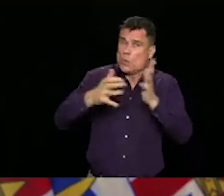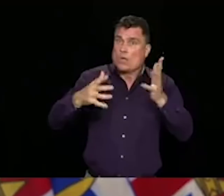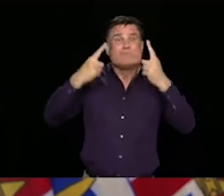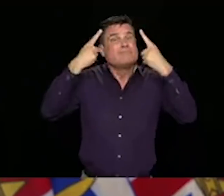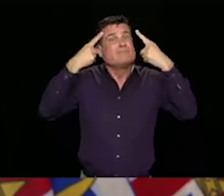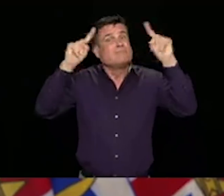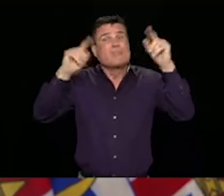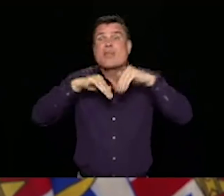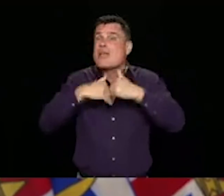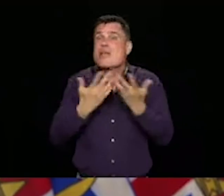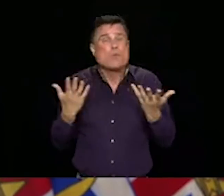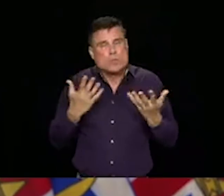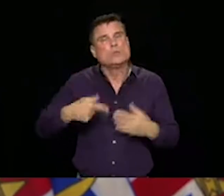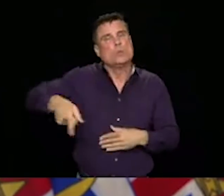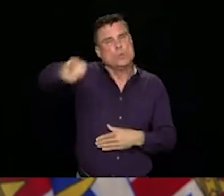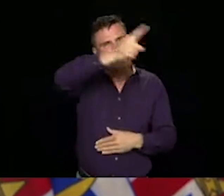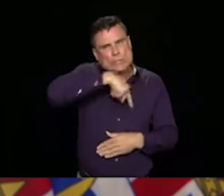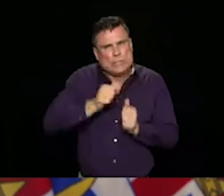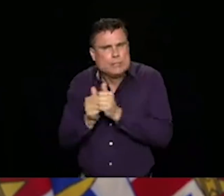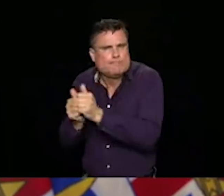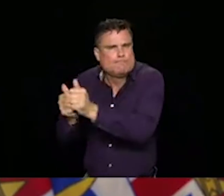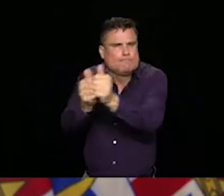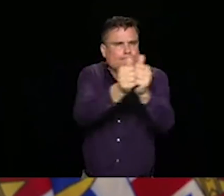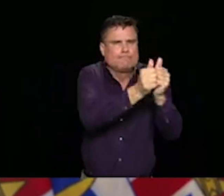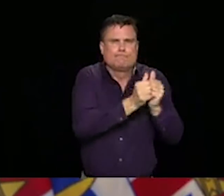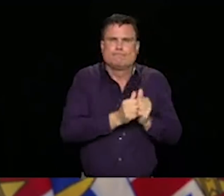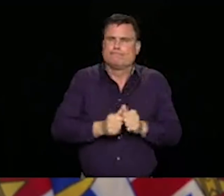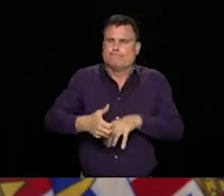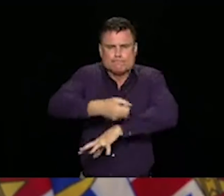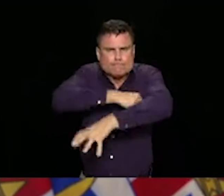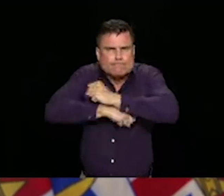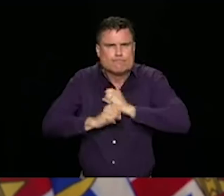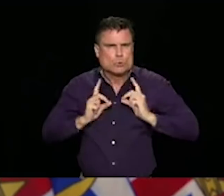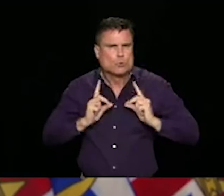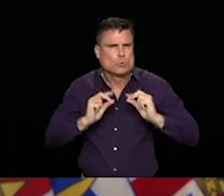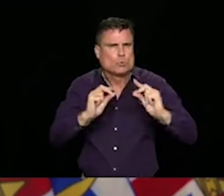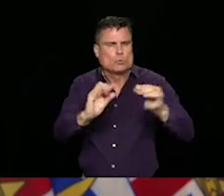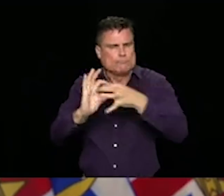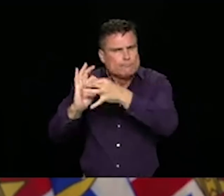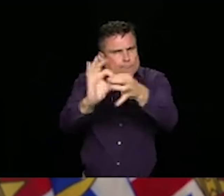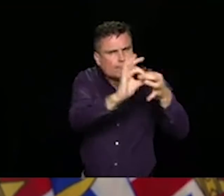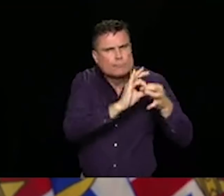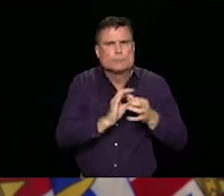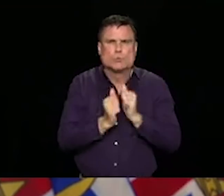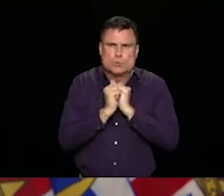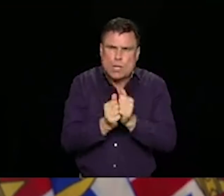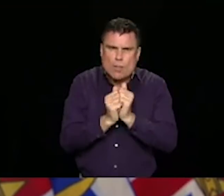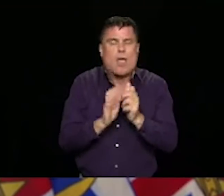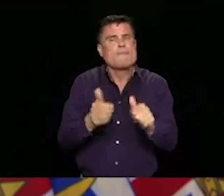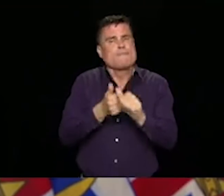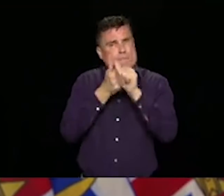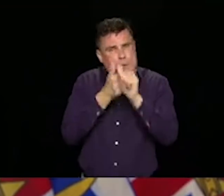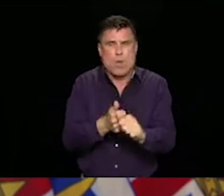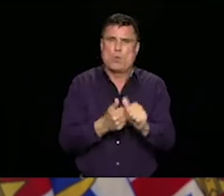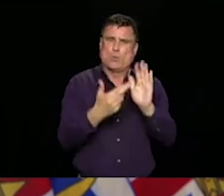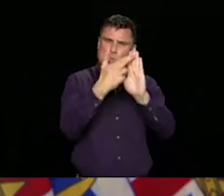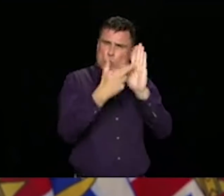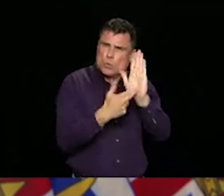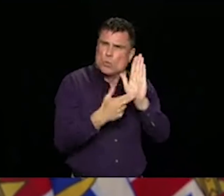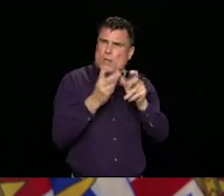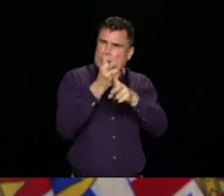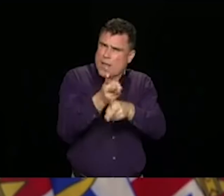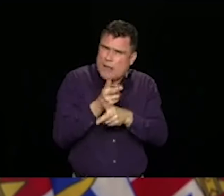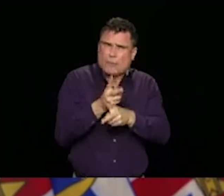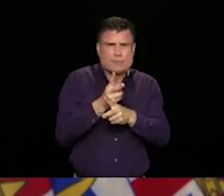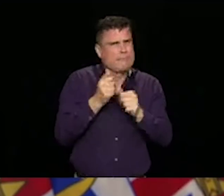of us working together. We need to be coordinated, and we need to continue to take those measures that we have been taking to keep